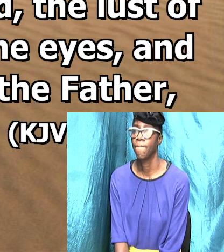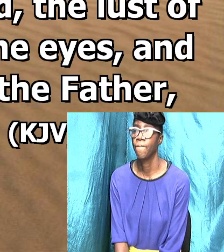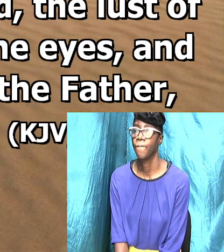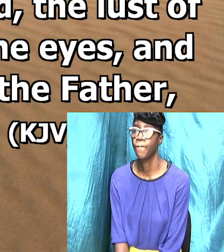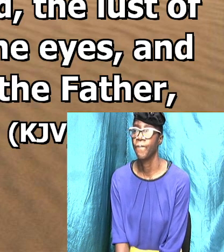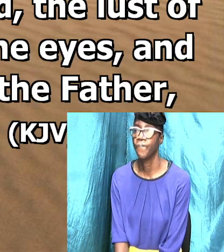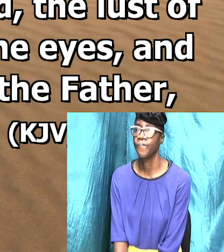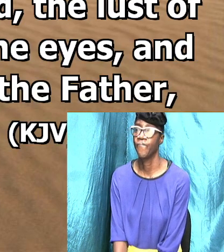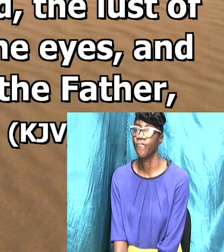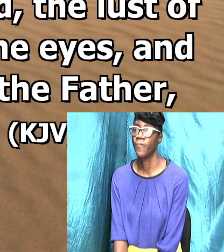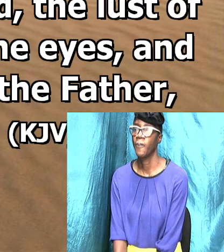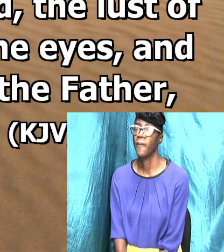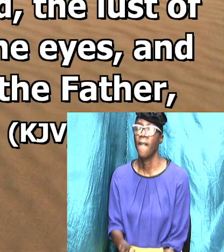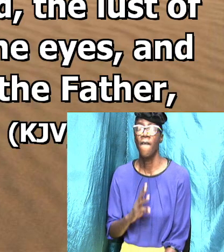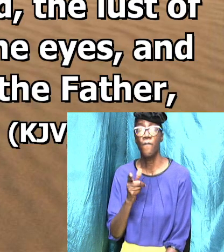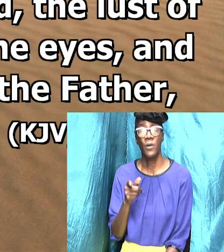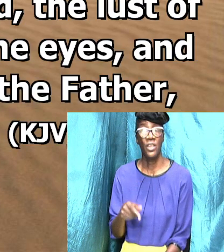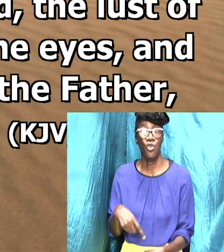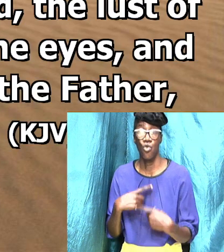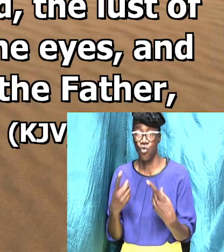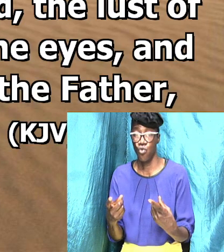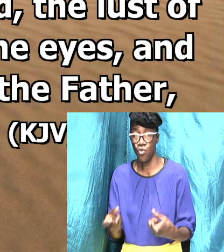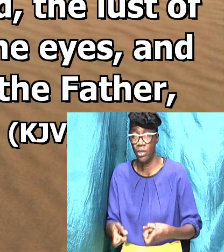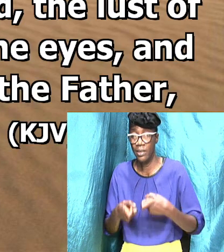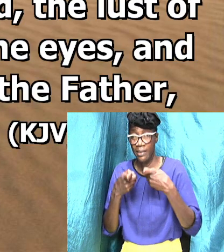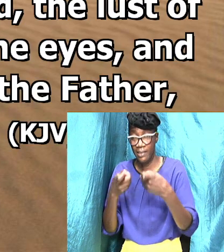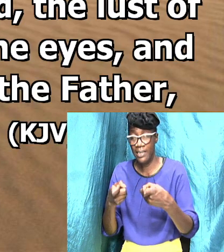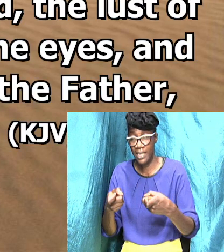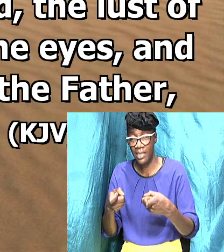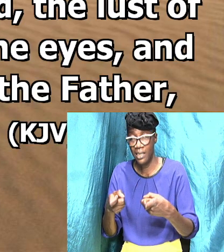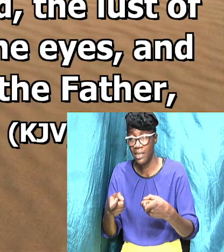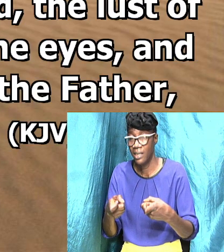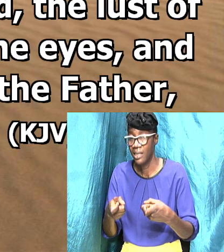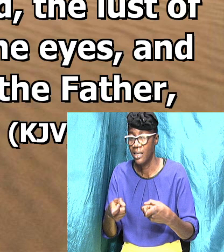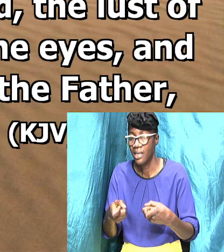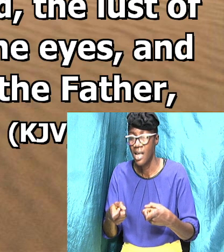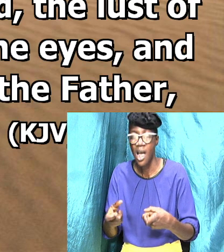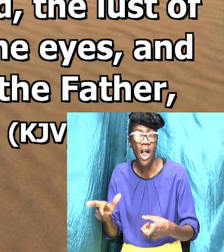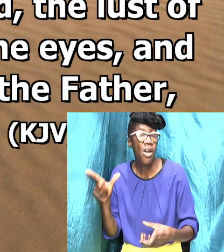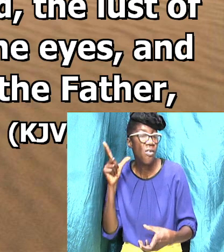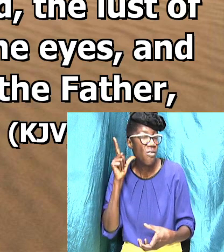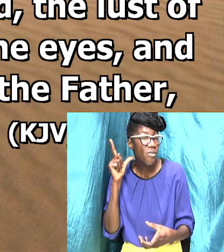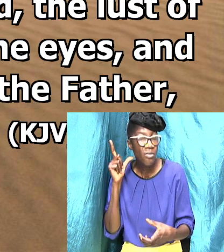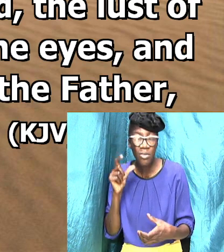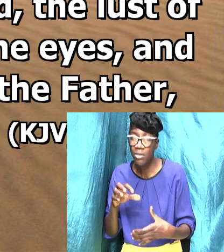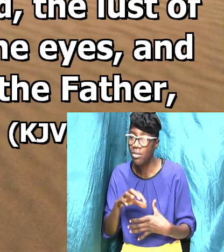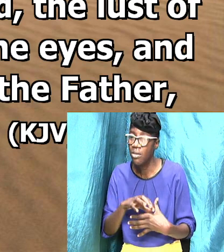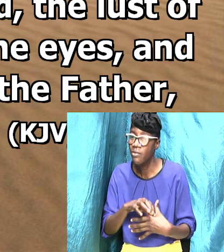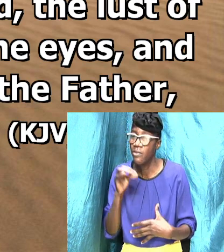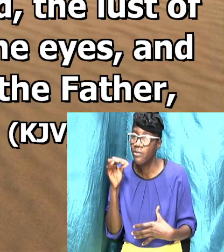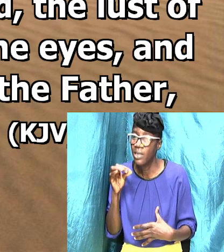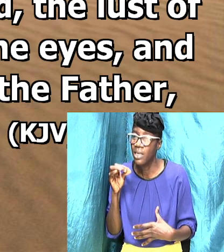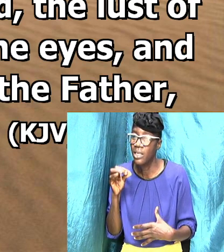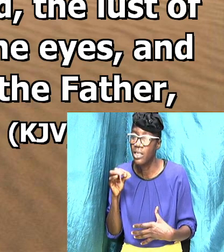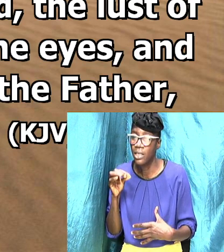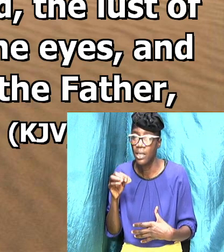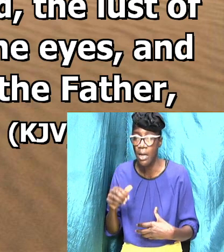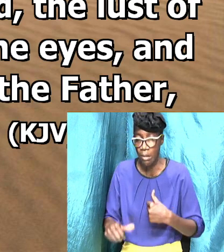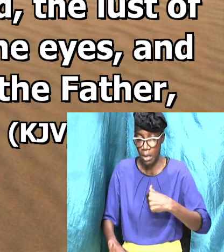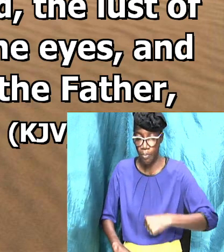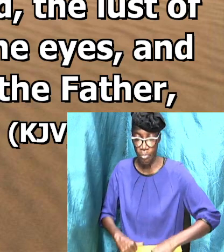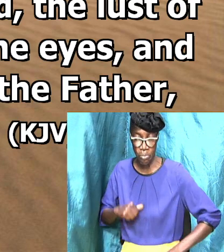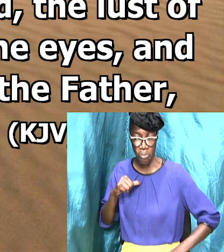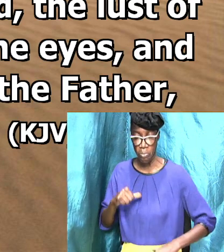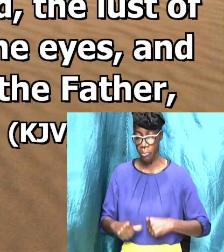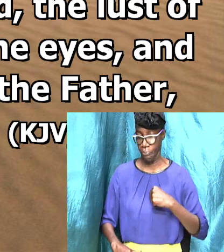when we are willing to go to that extent where we sin, it becomes the lust of the flesh. And then the pride of